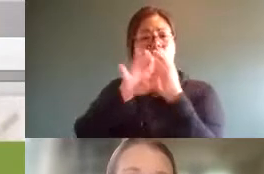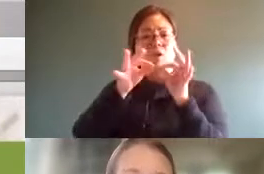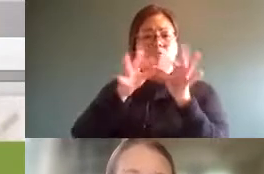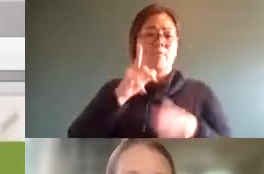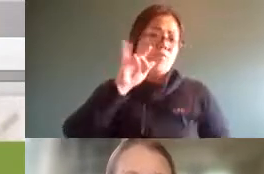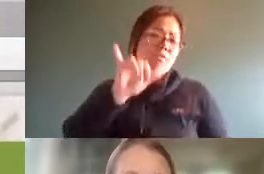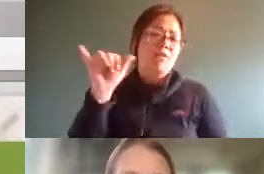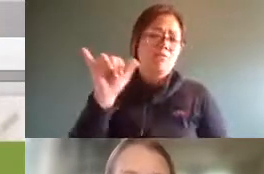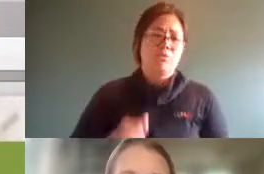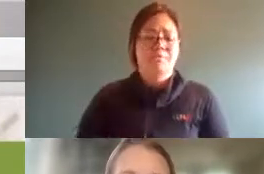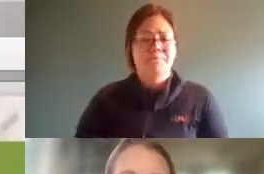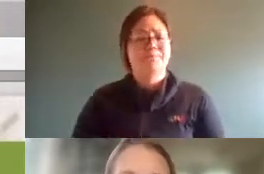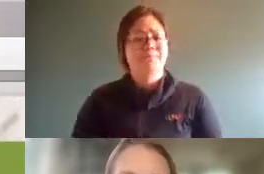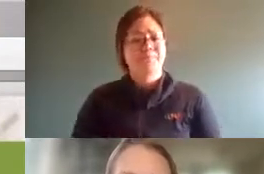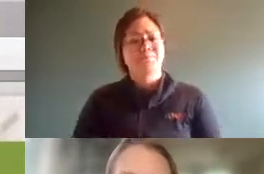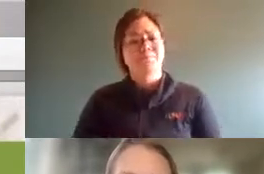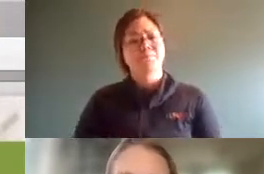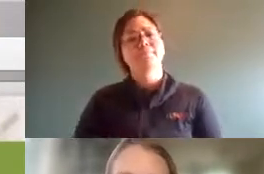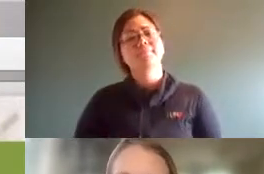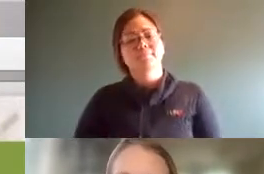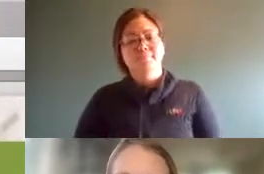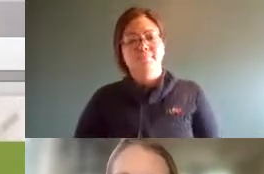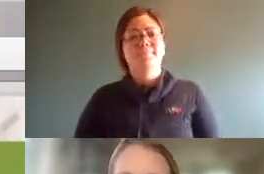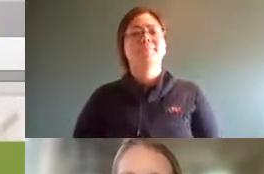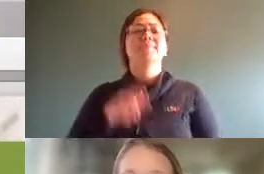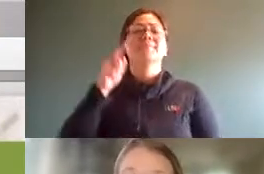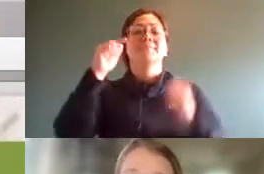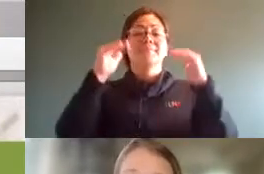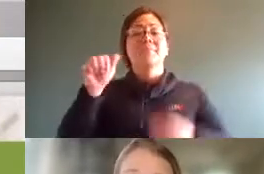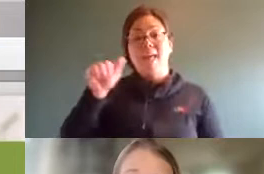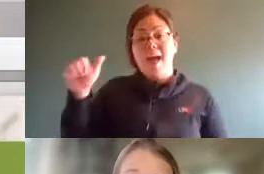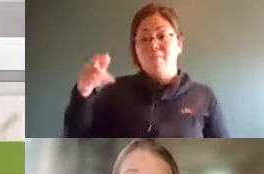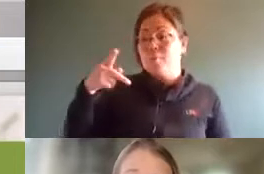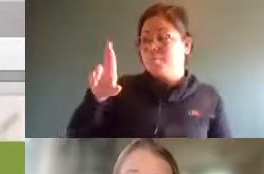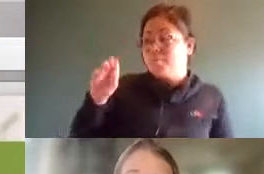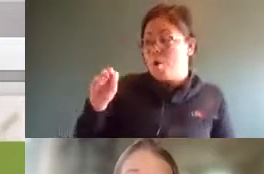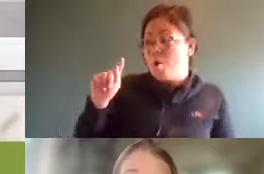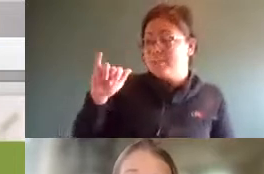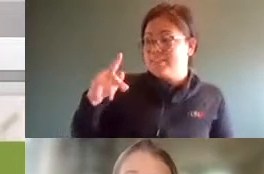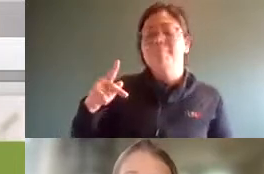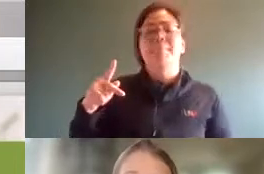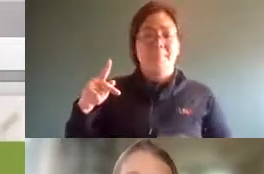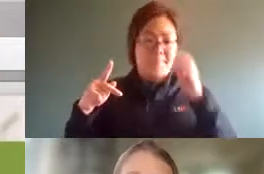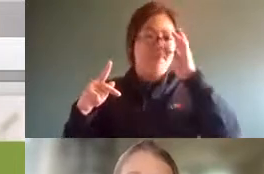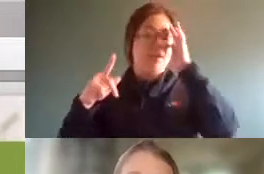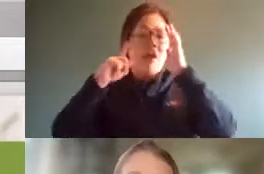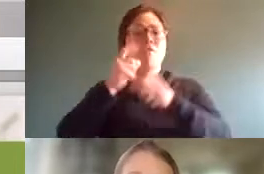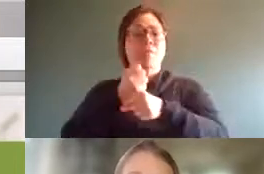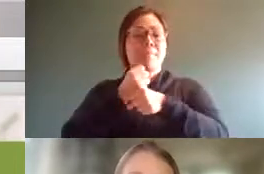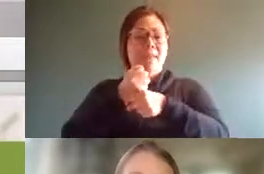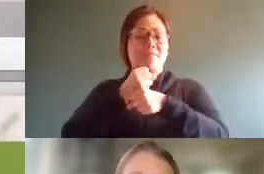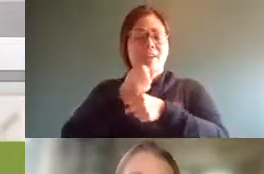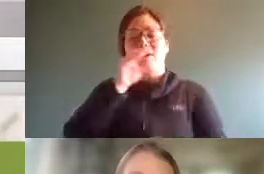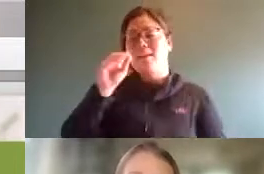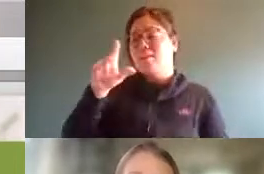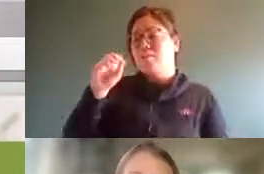well. Here I've listed another pro tip, again, especially for the manufacturing and logistics